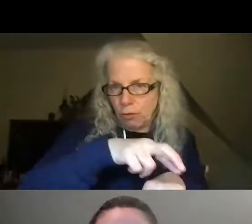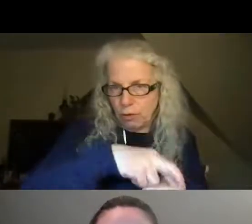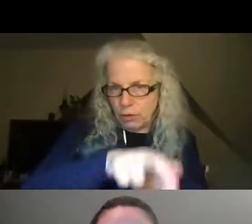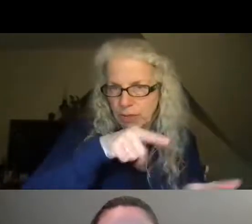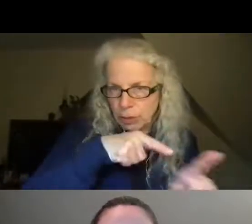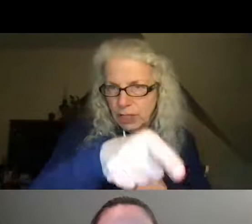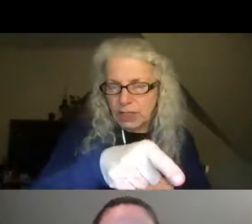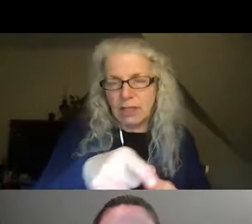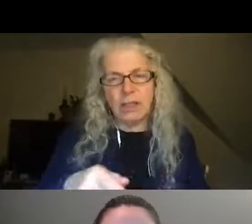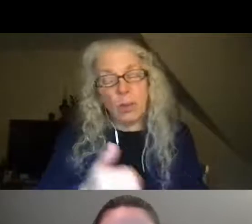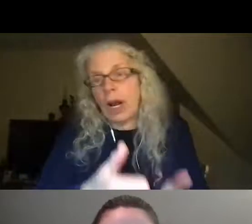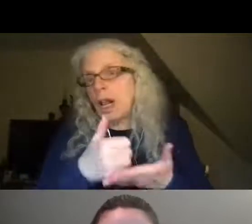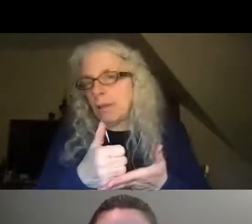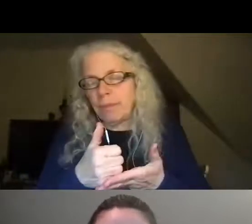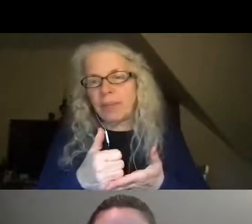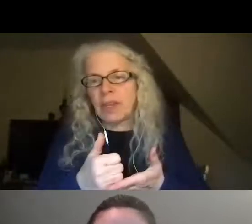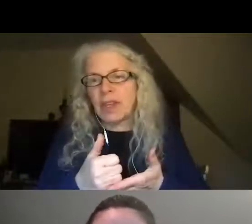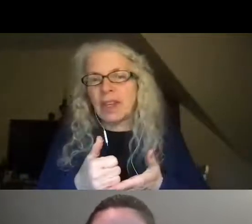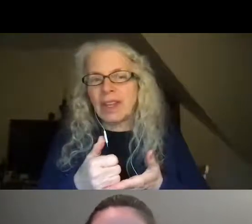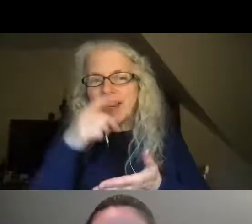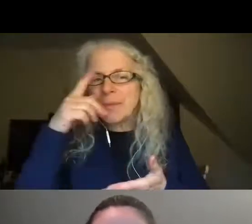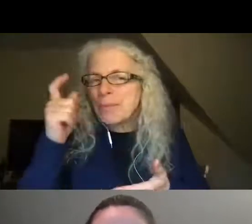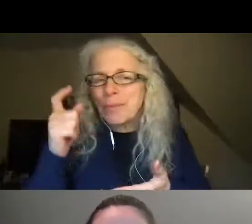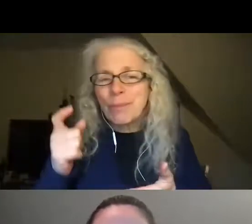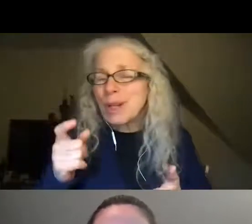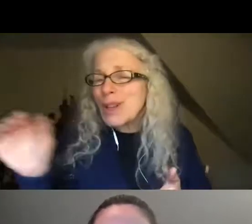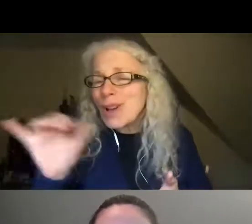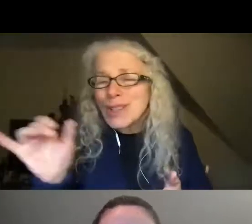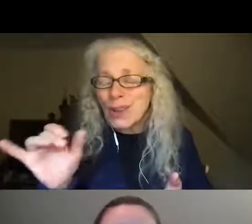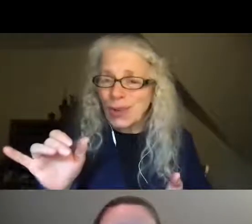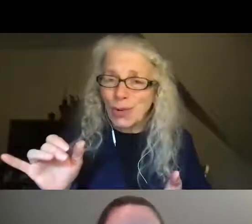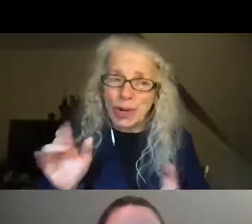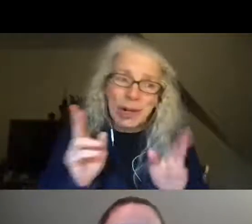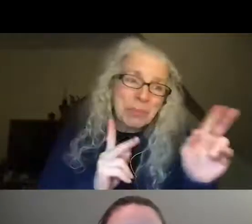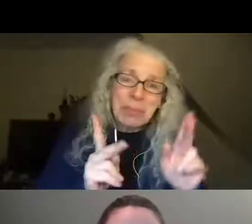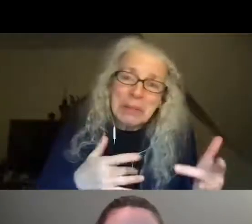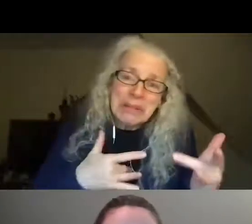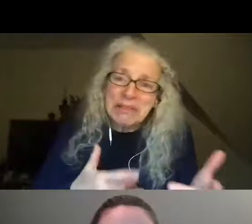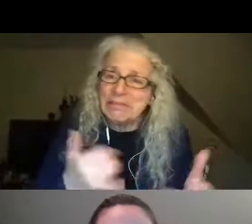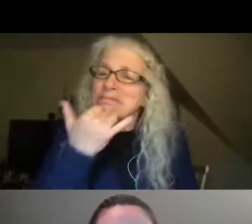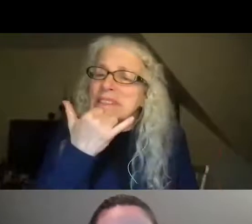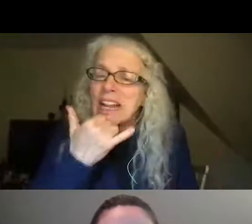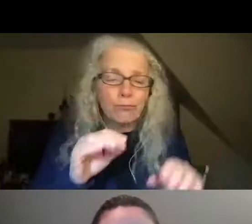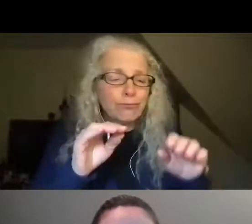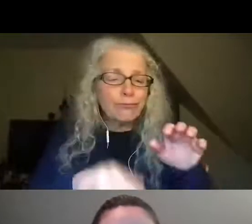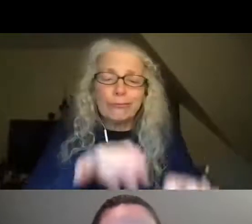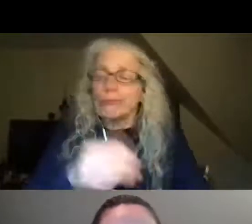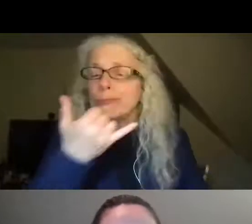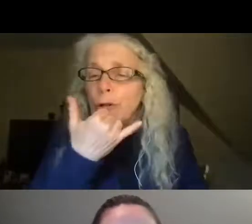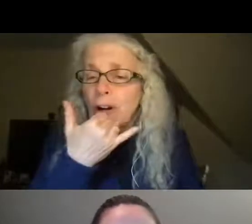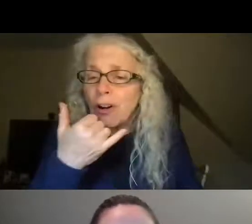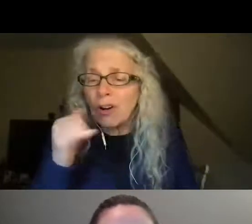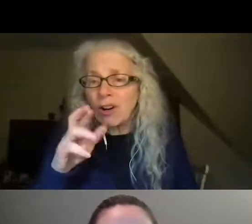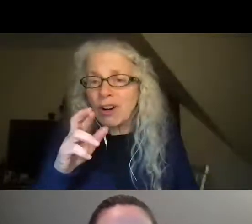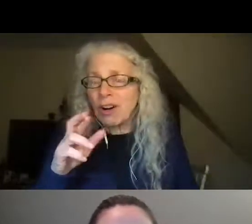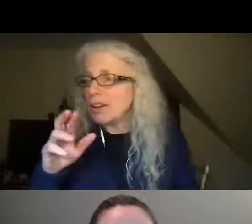especially, I mean, just to bring down the element of human error that can occur, and that does occur. I do